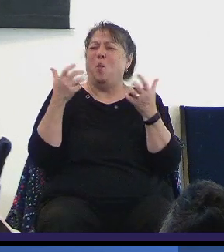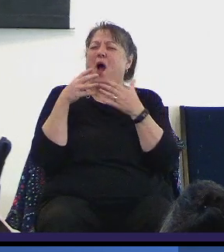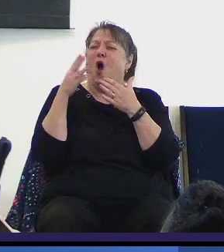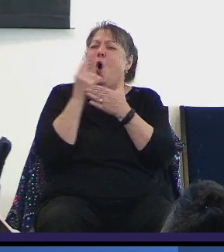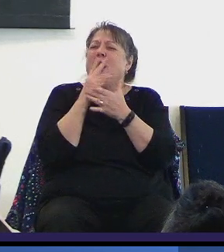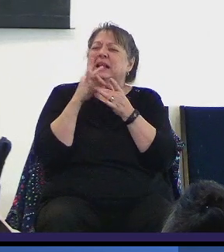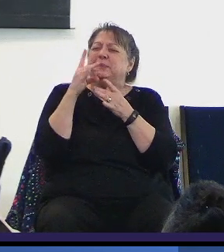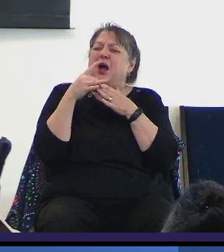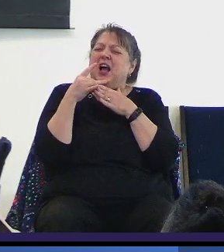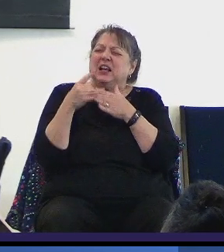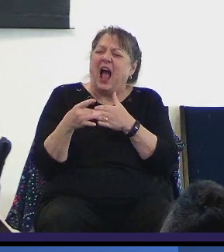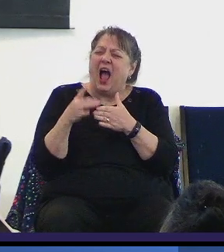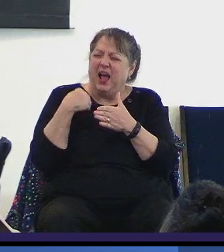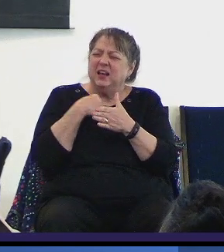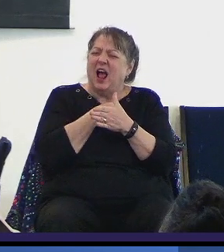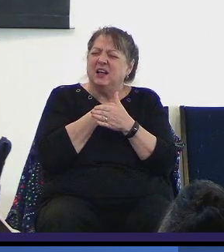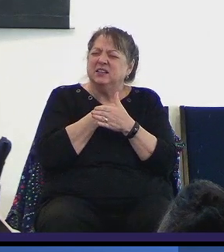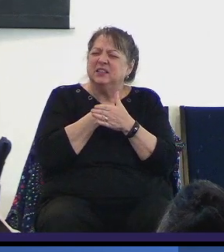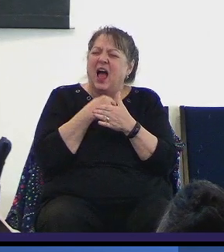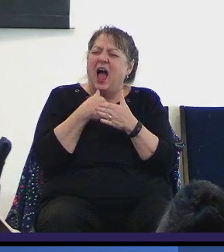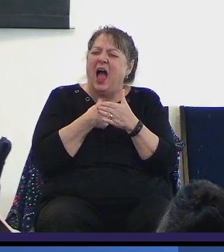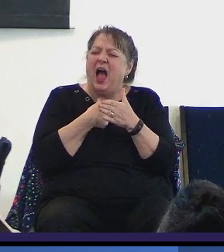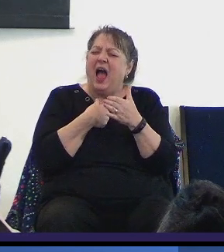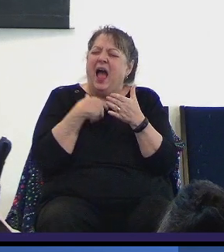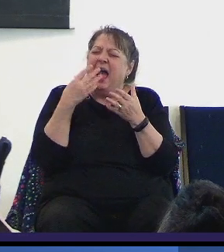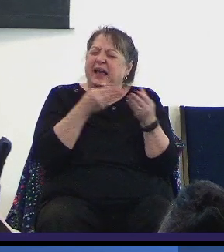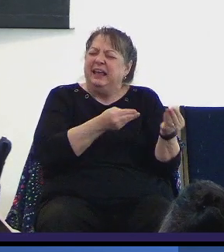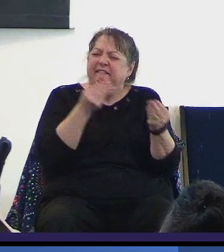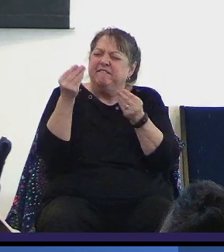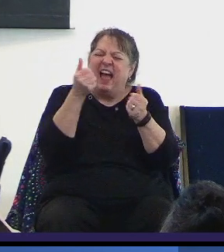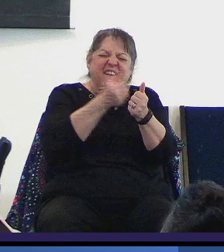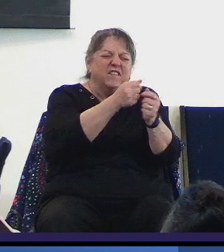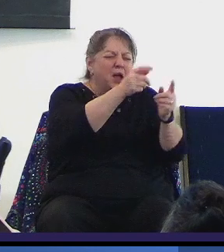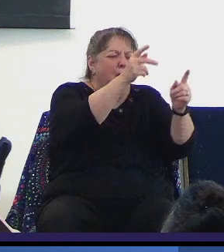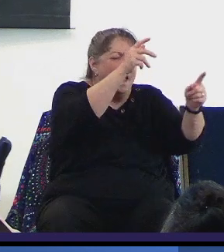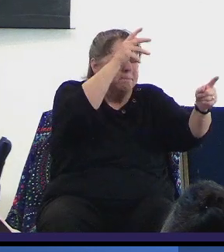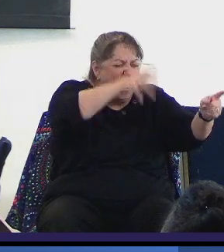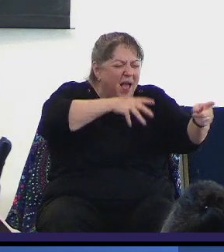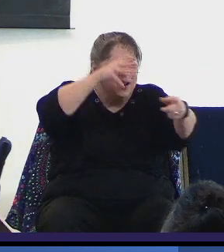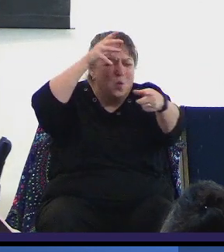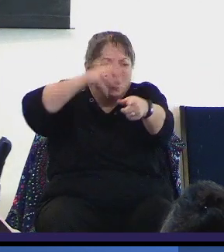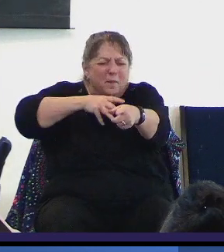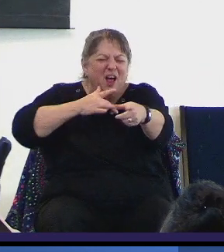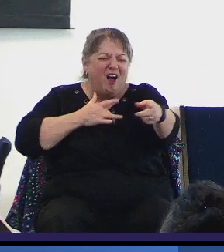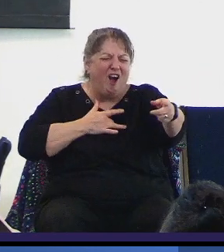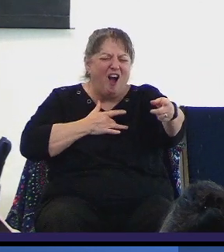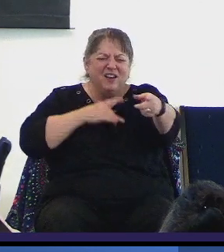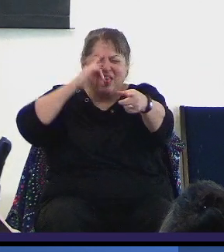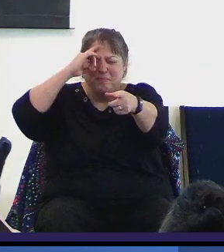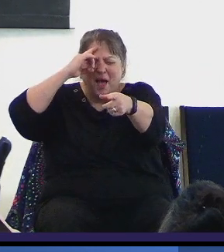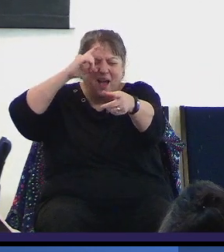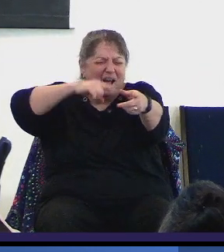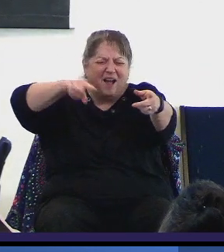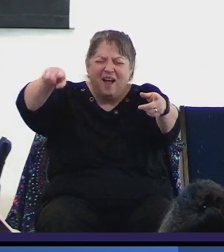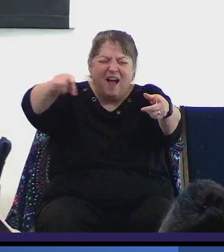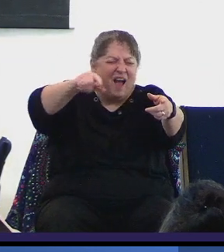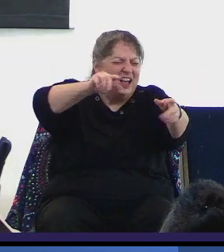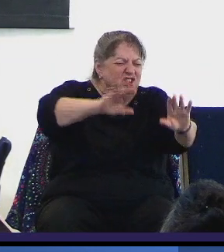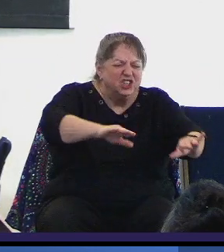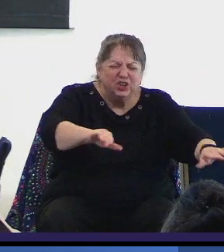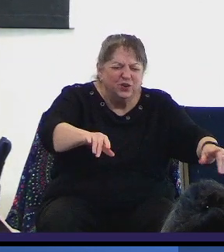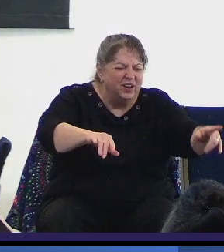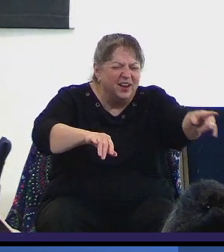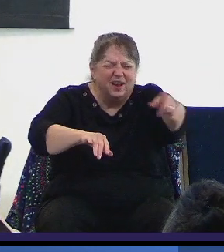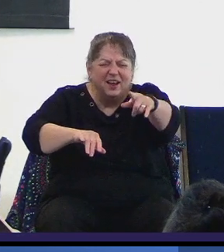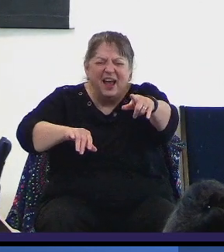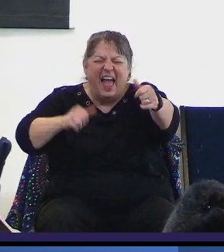I commit to you every heart, every person, every woman, every man, every child, every person, every believer, every follower, every person that you've brought into